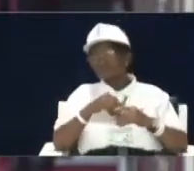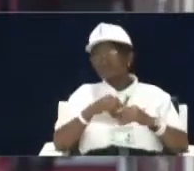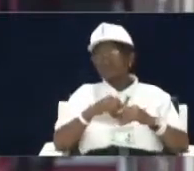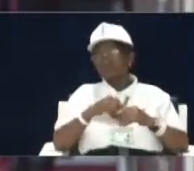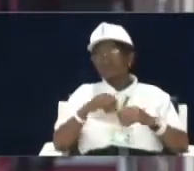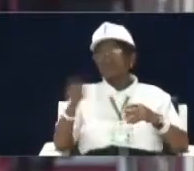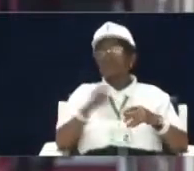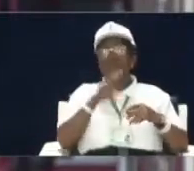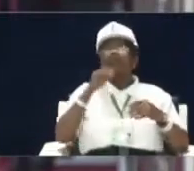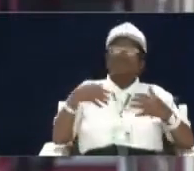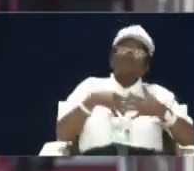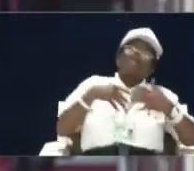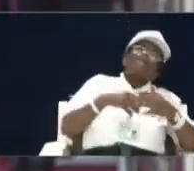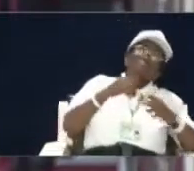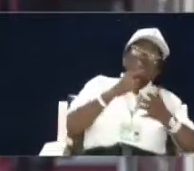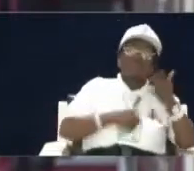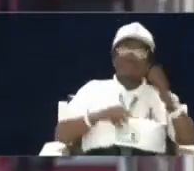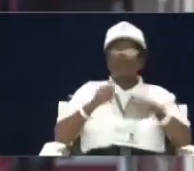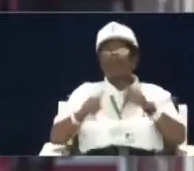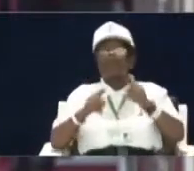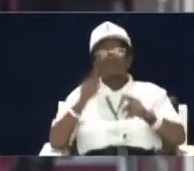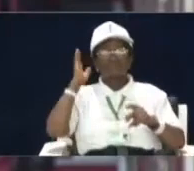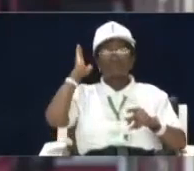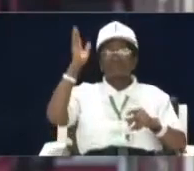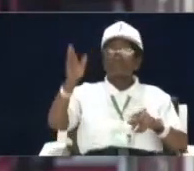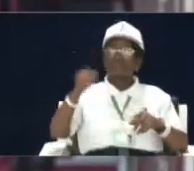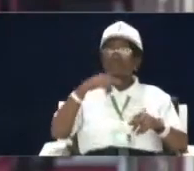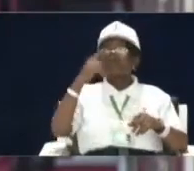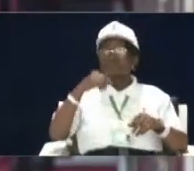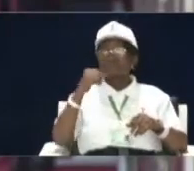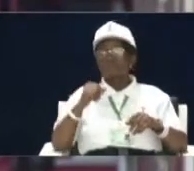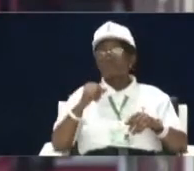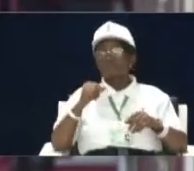You are afraid of what people will say.